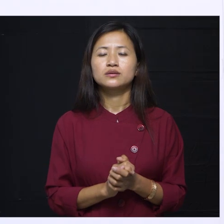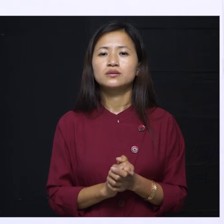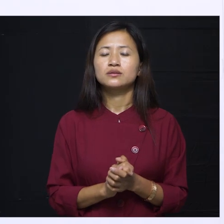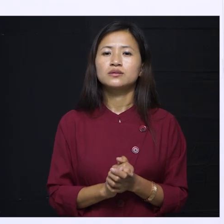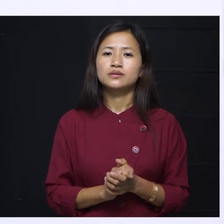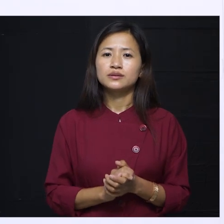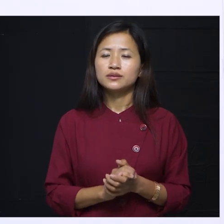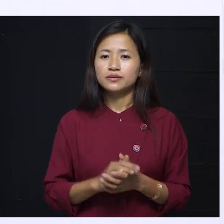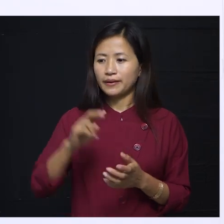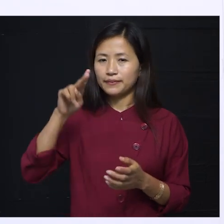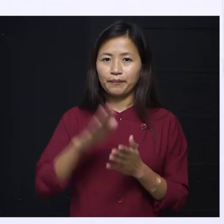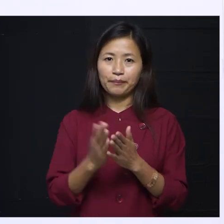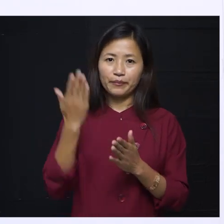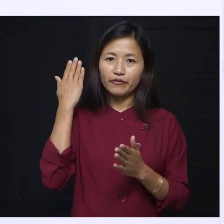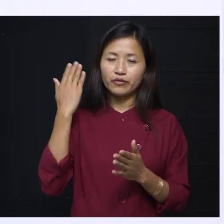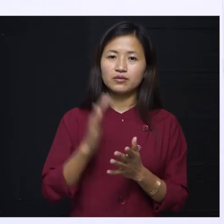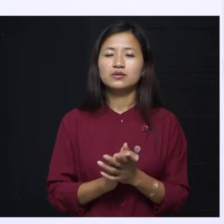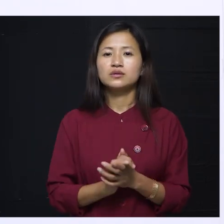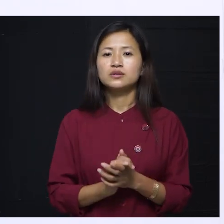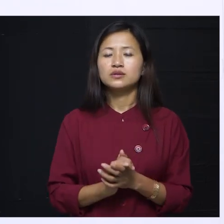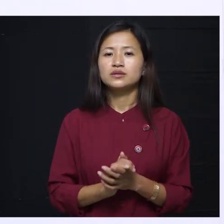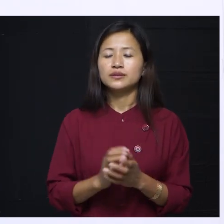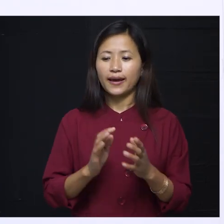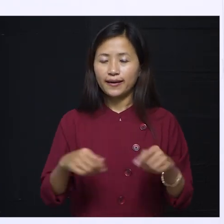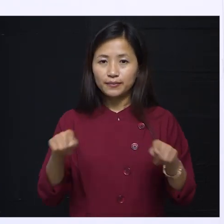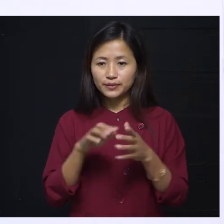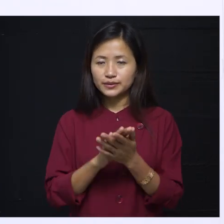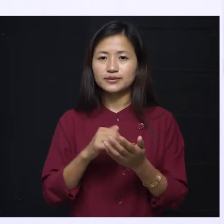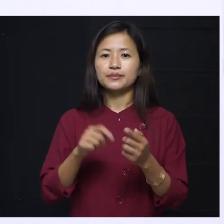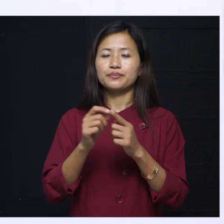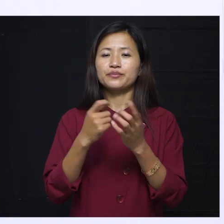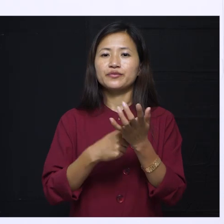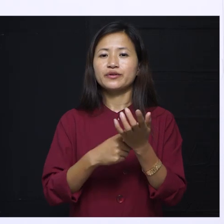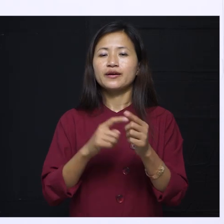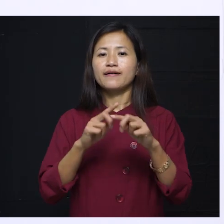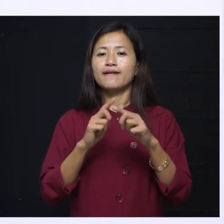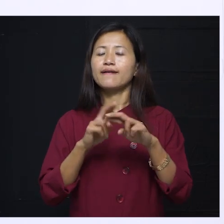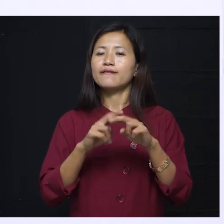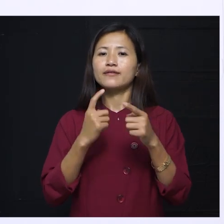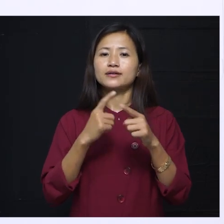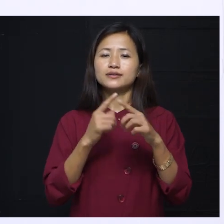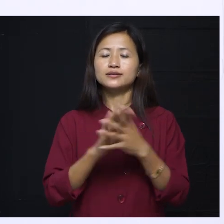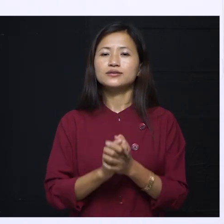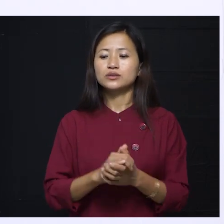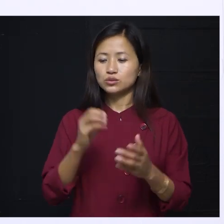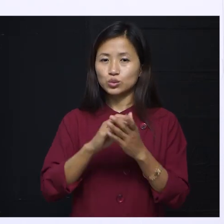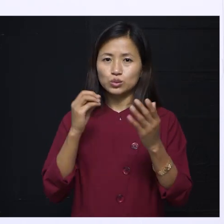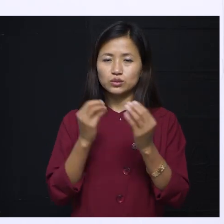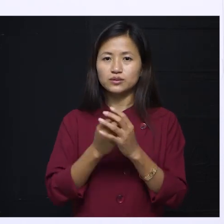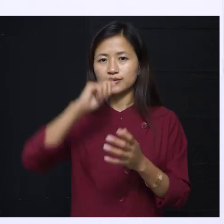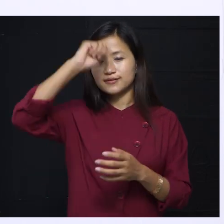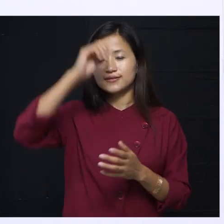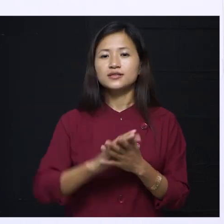Pre here is, it means before, and it is a prefix here. So I have given you a little preview of what the lesson Toasted English is